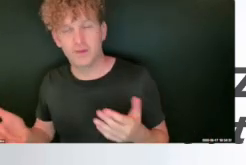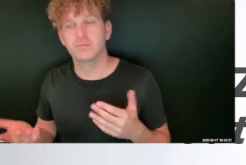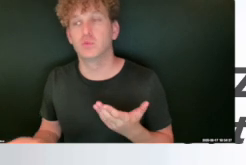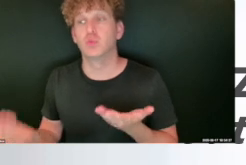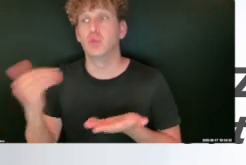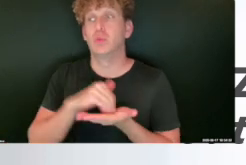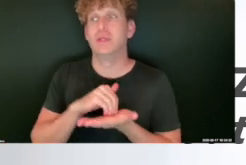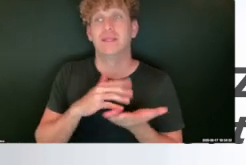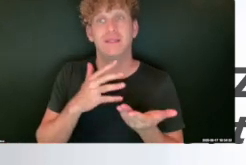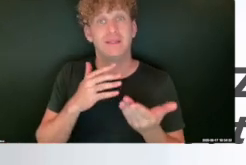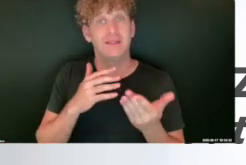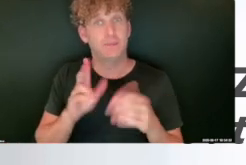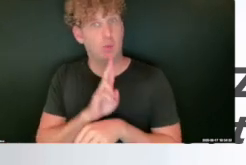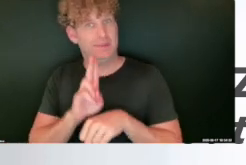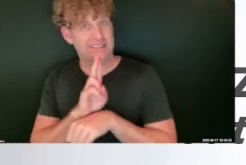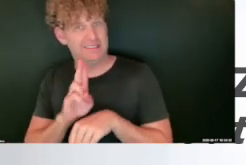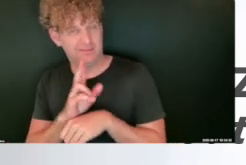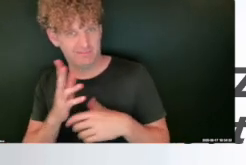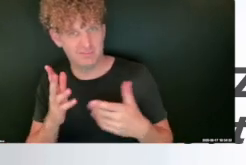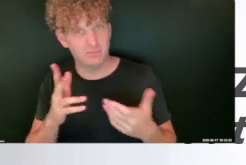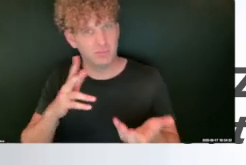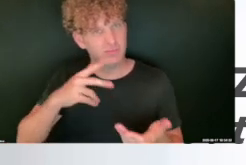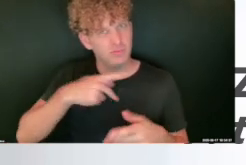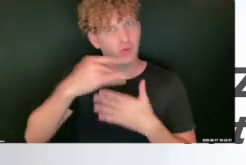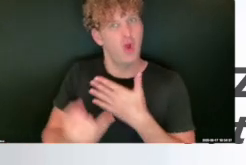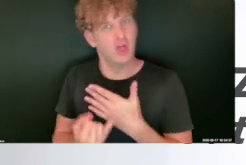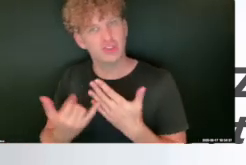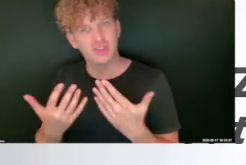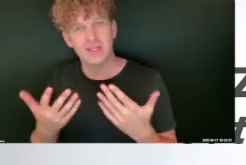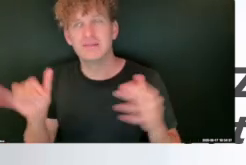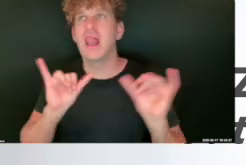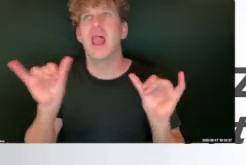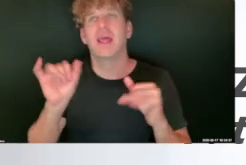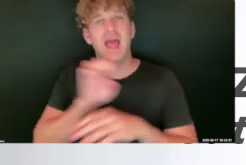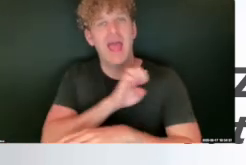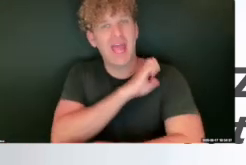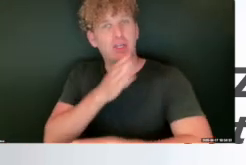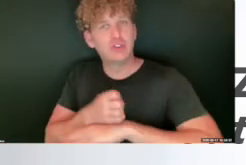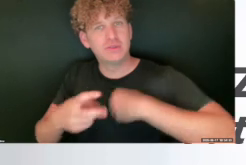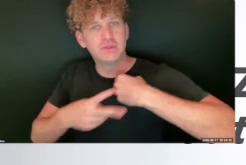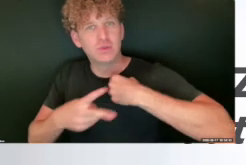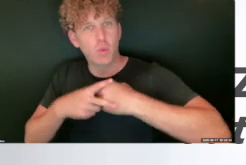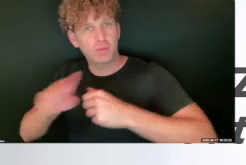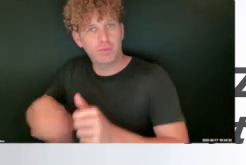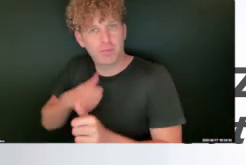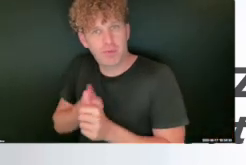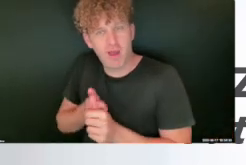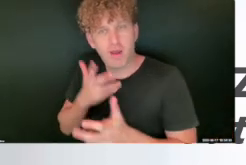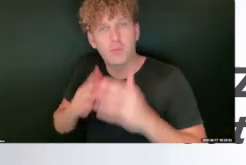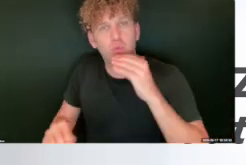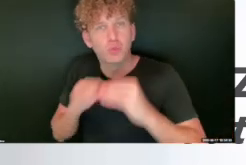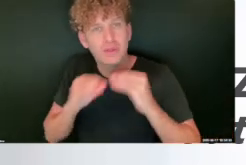resort. It also serves as a secondary pathway for components that have traveled through the pathway B and